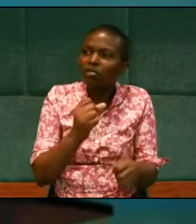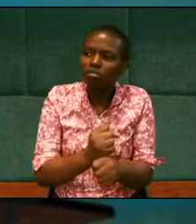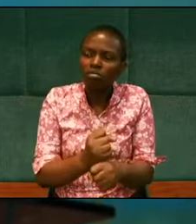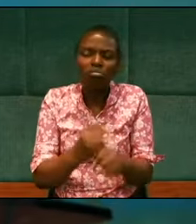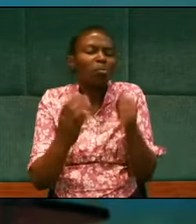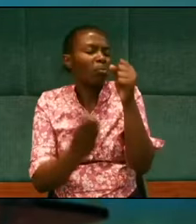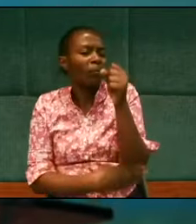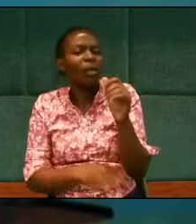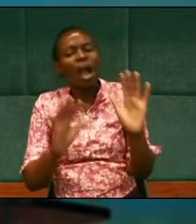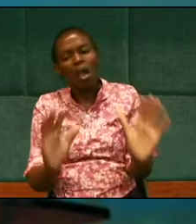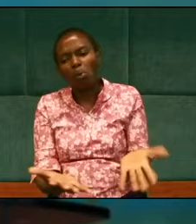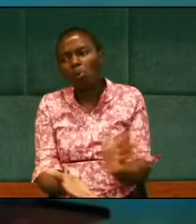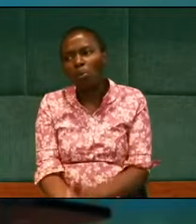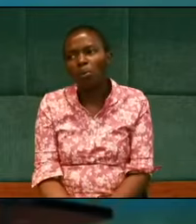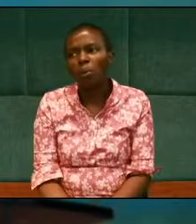How?